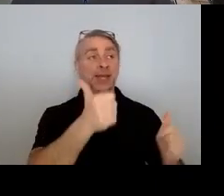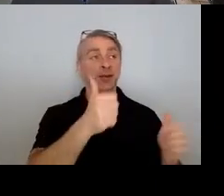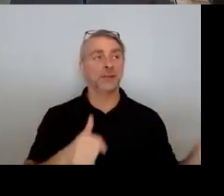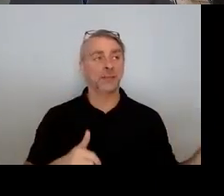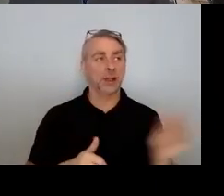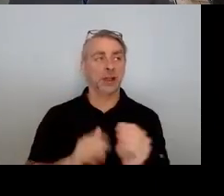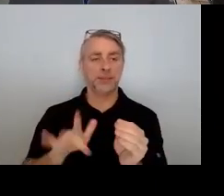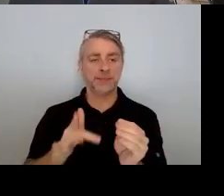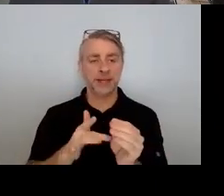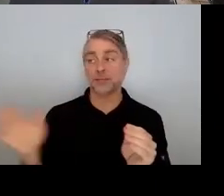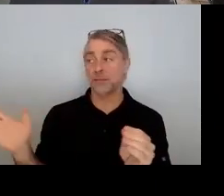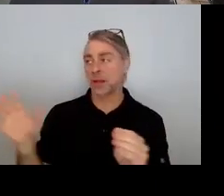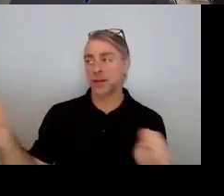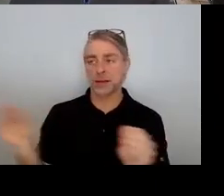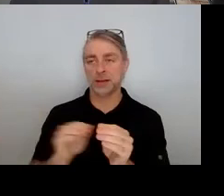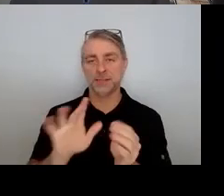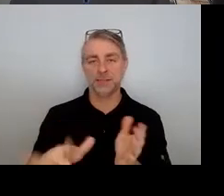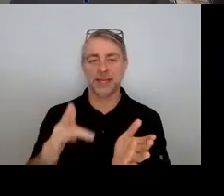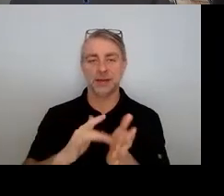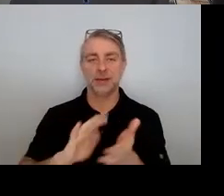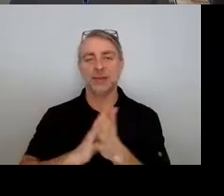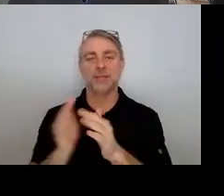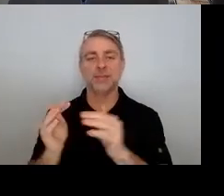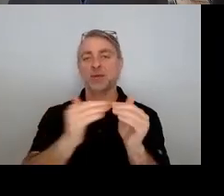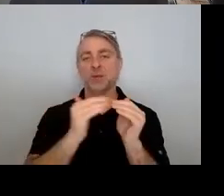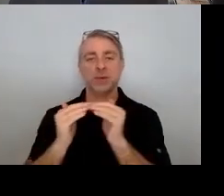a bit of an equalizer.